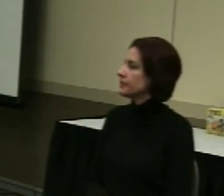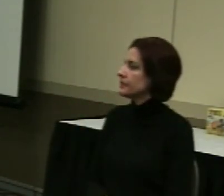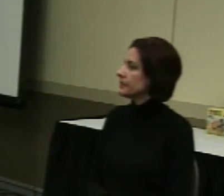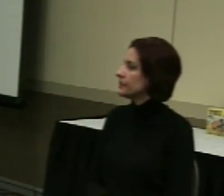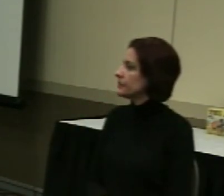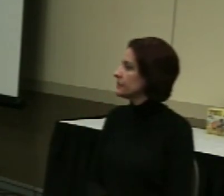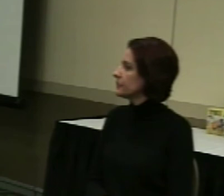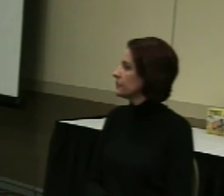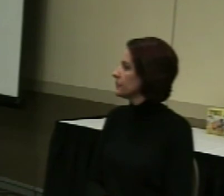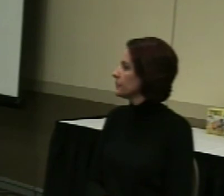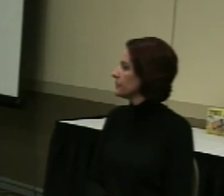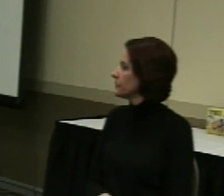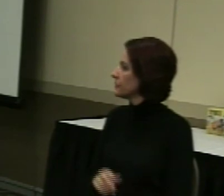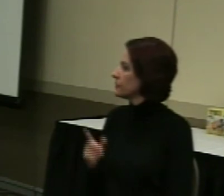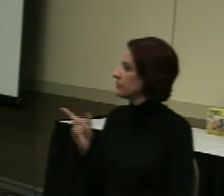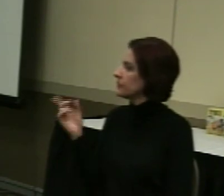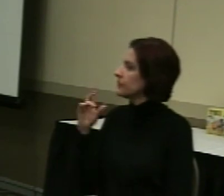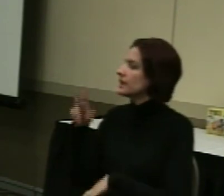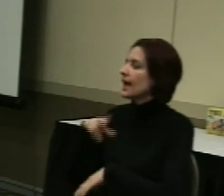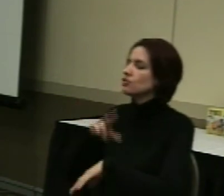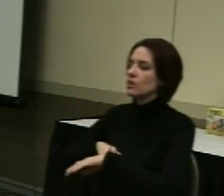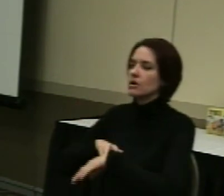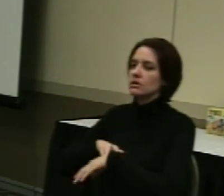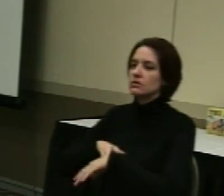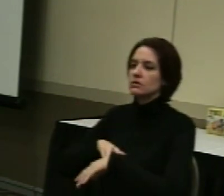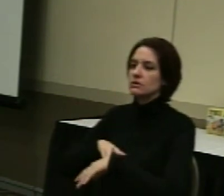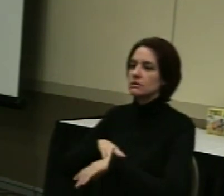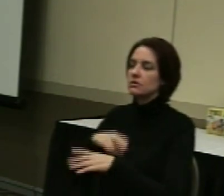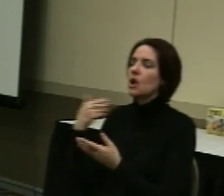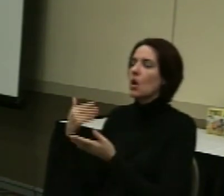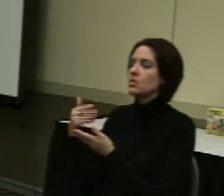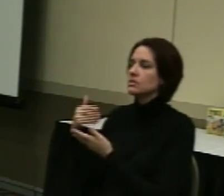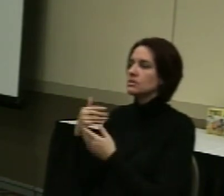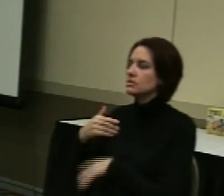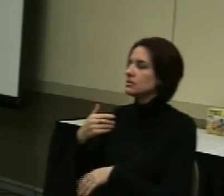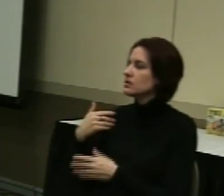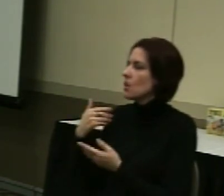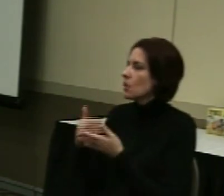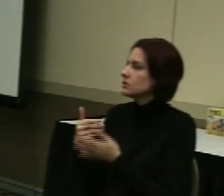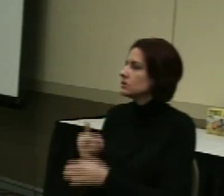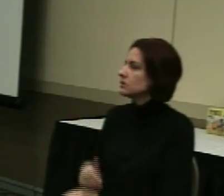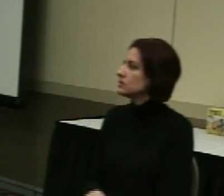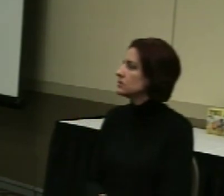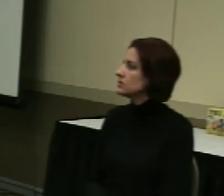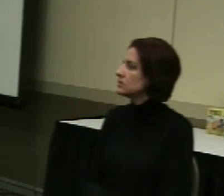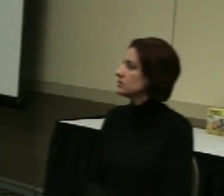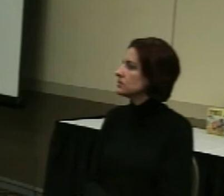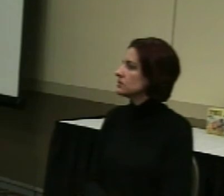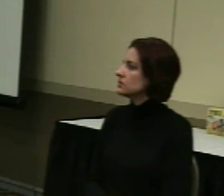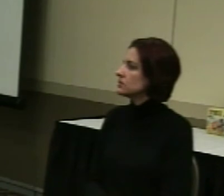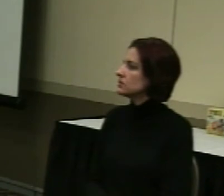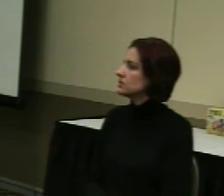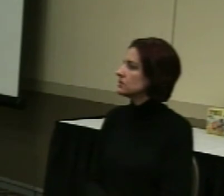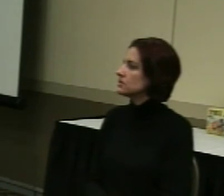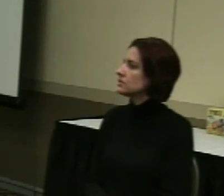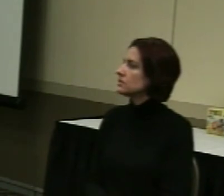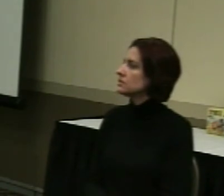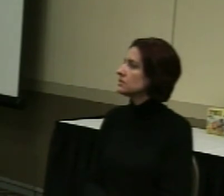Pardon me? Very, very, very close. Very, very close. Natural.